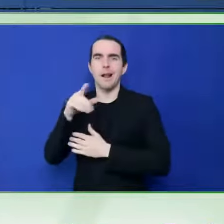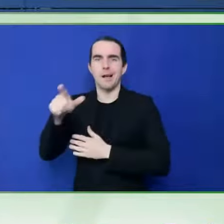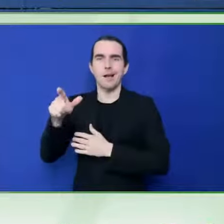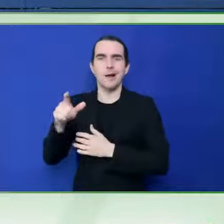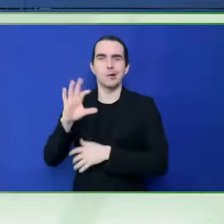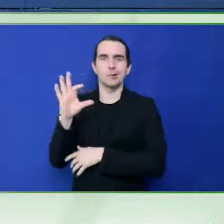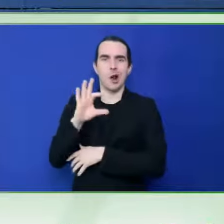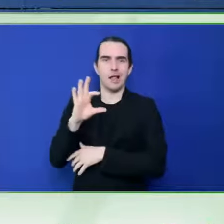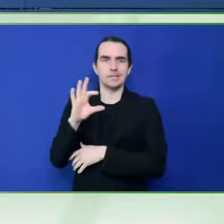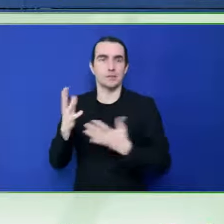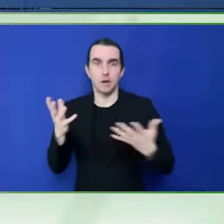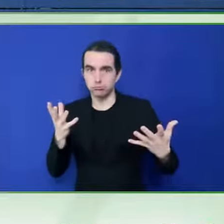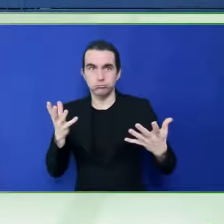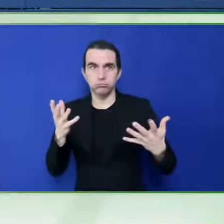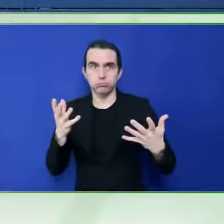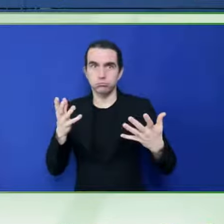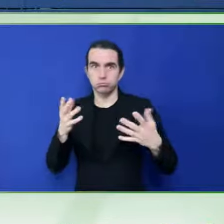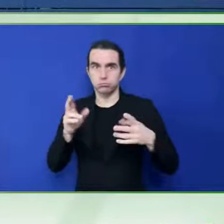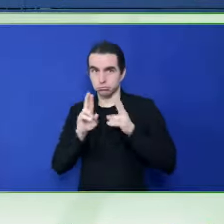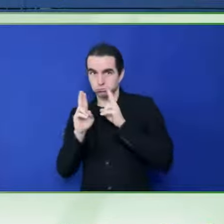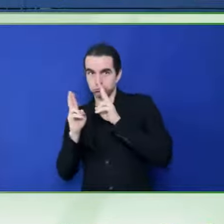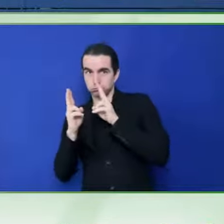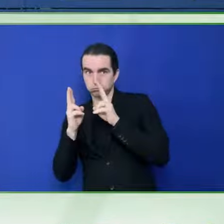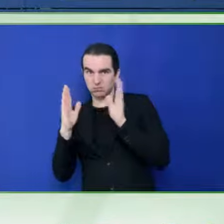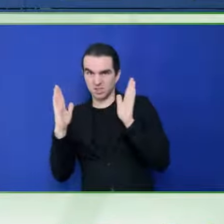access galleries.